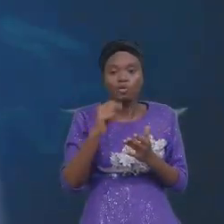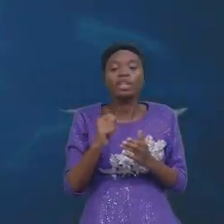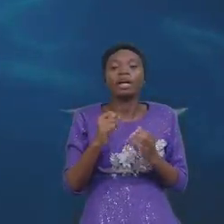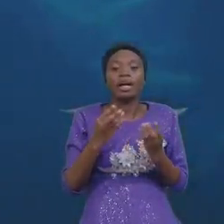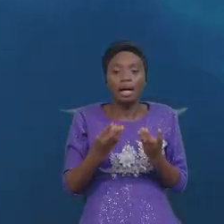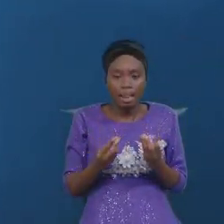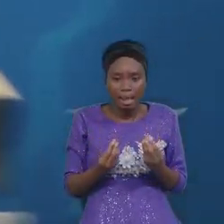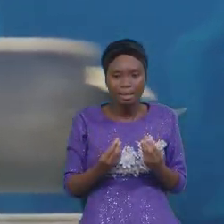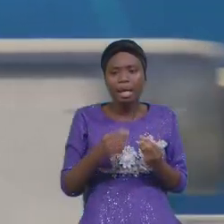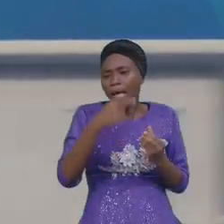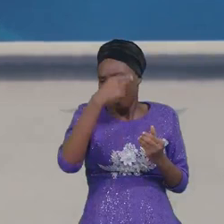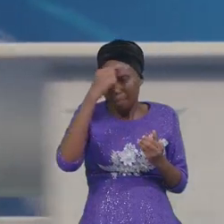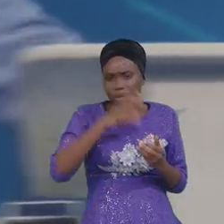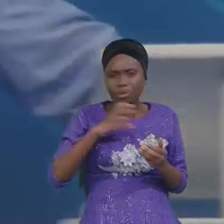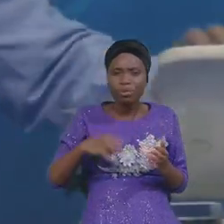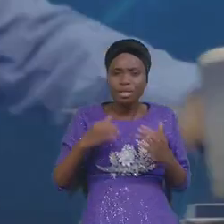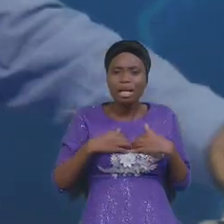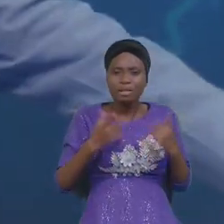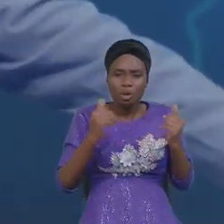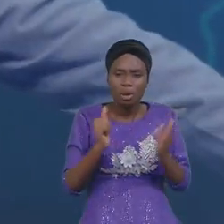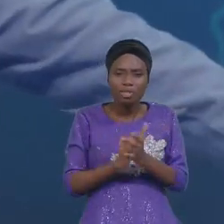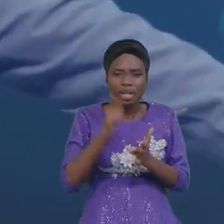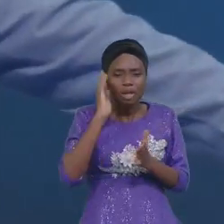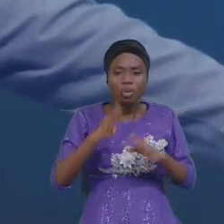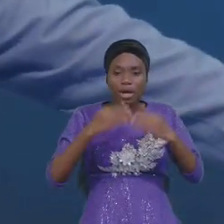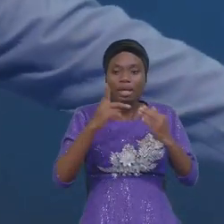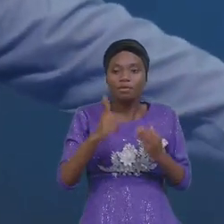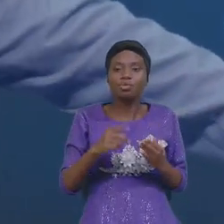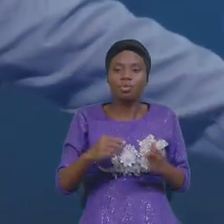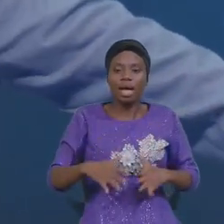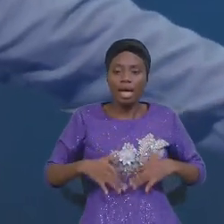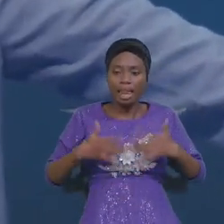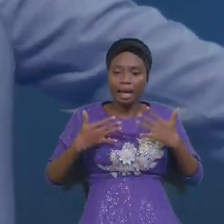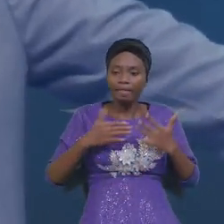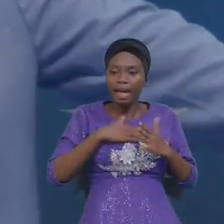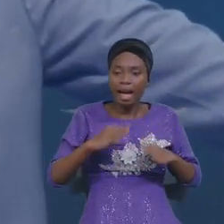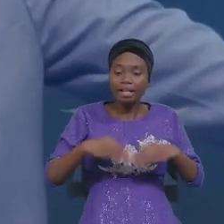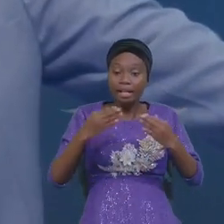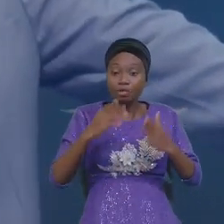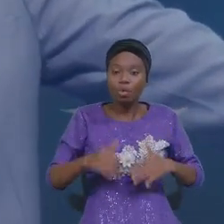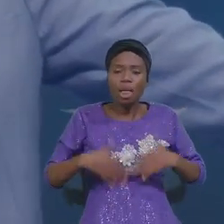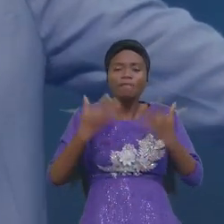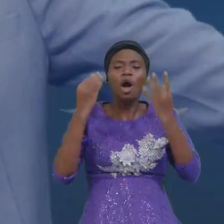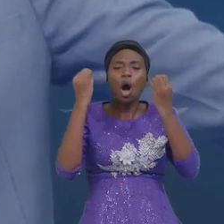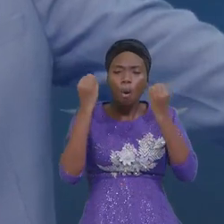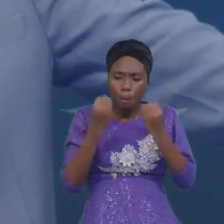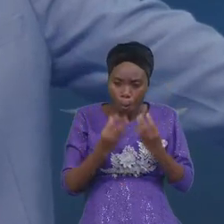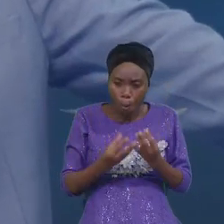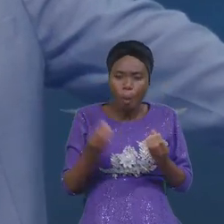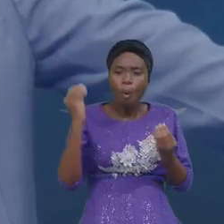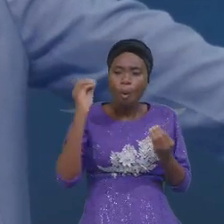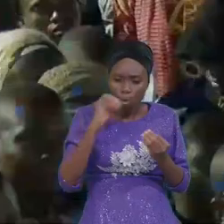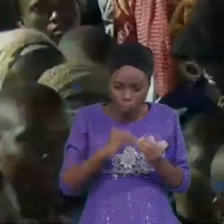because Christ has come that he will give you life and give you life more